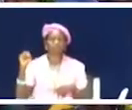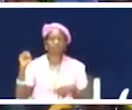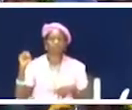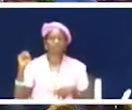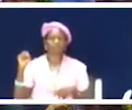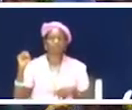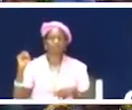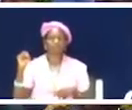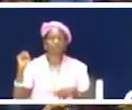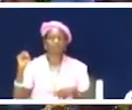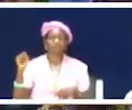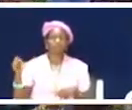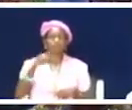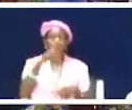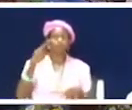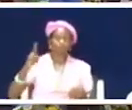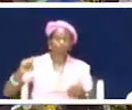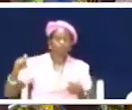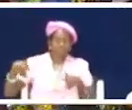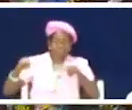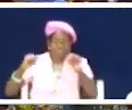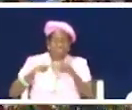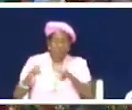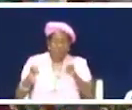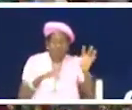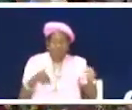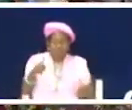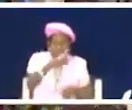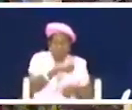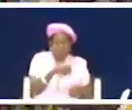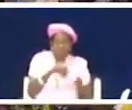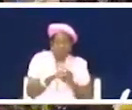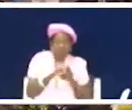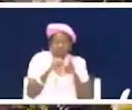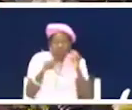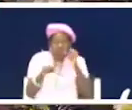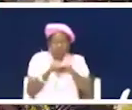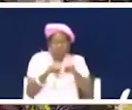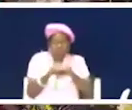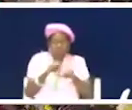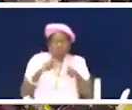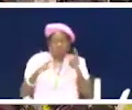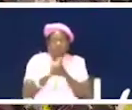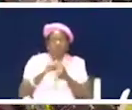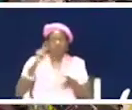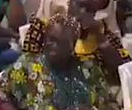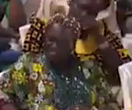you must try and put yourself in the shoes of the people testifying.